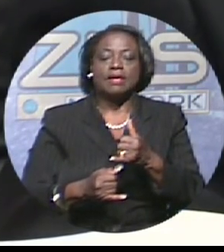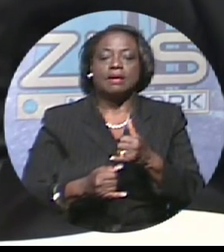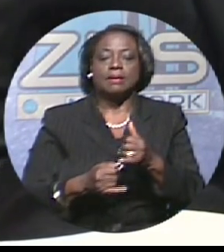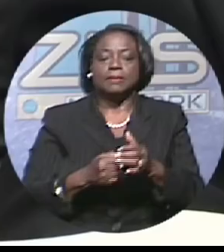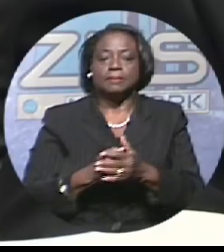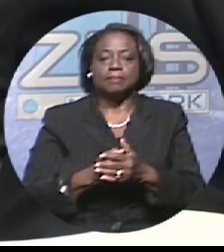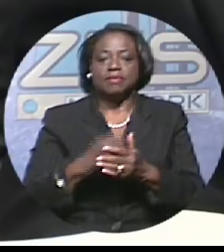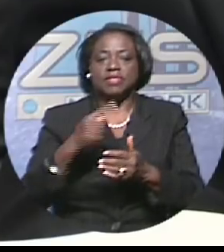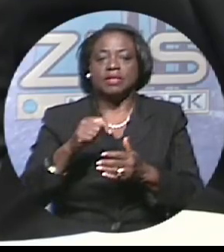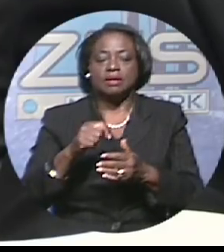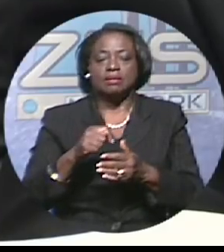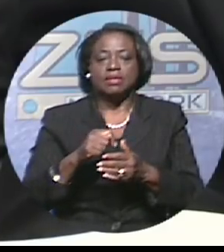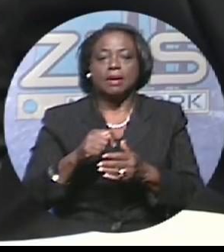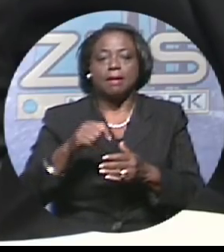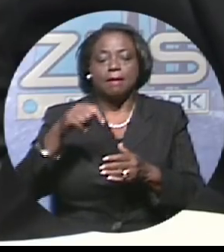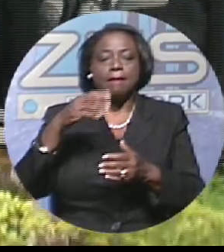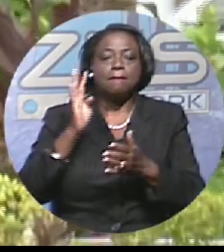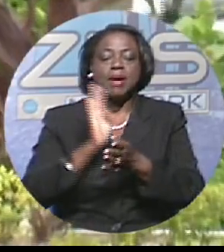agreement.